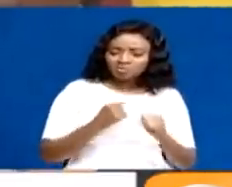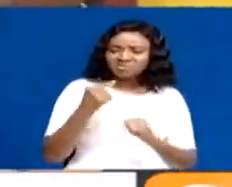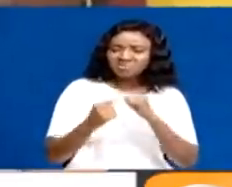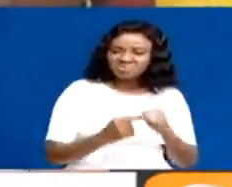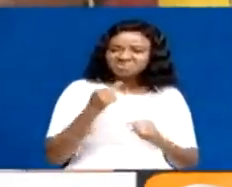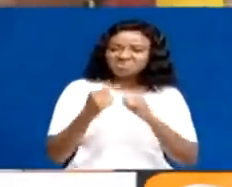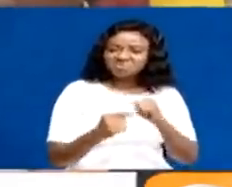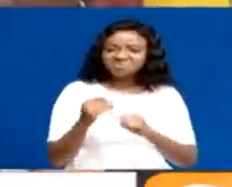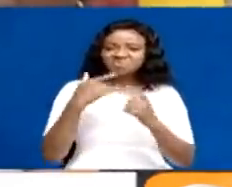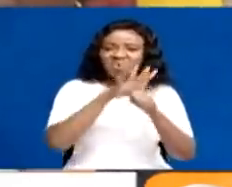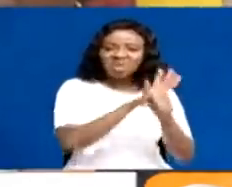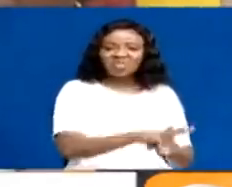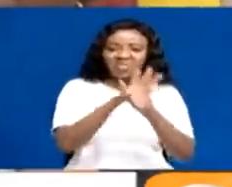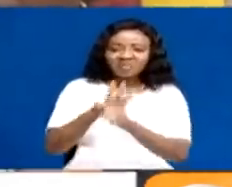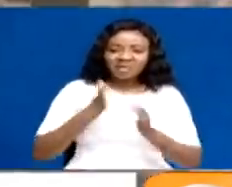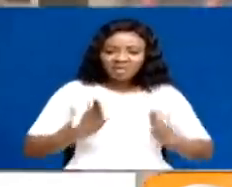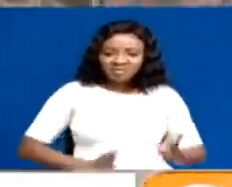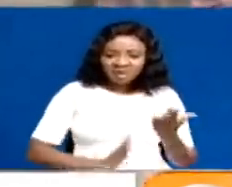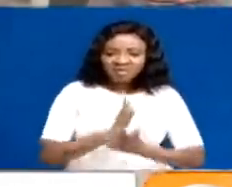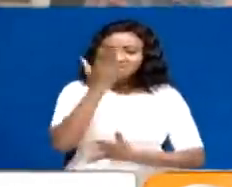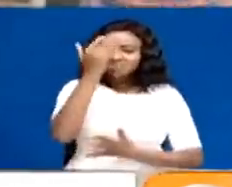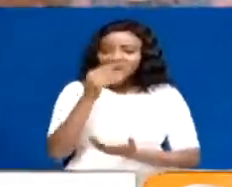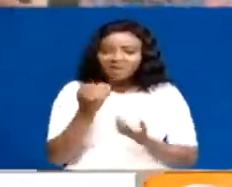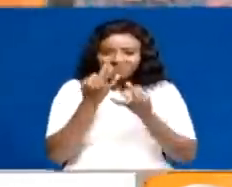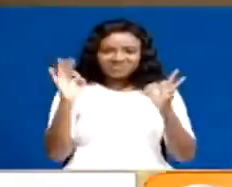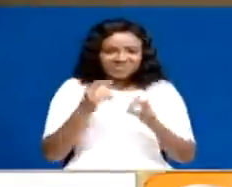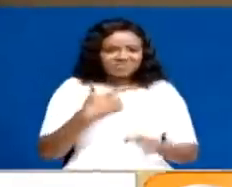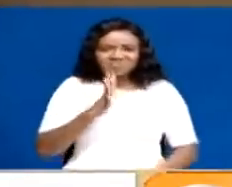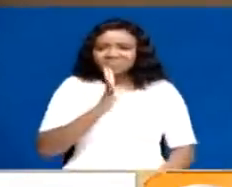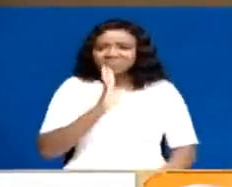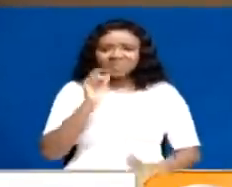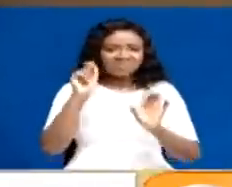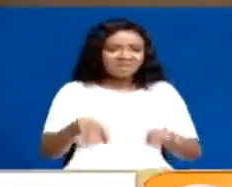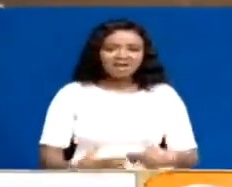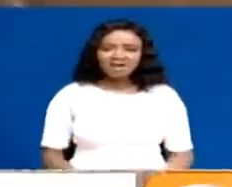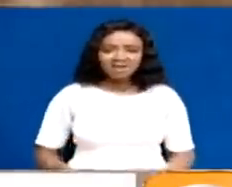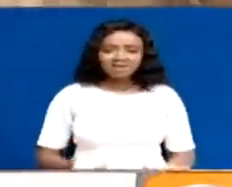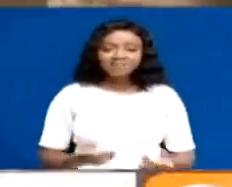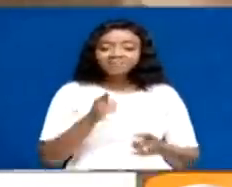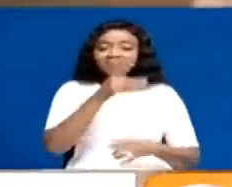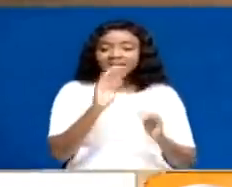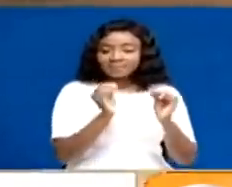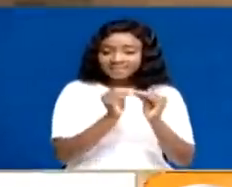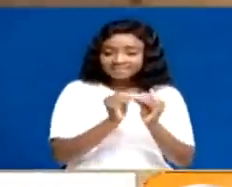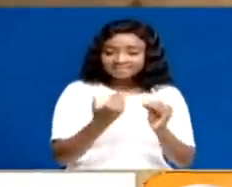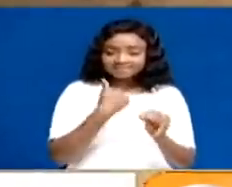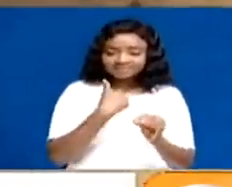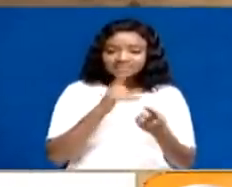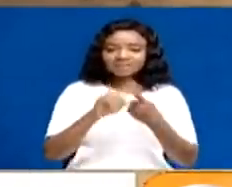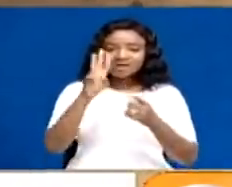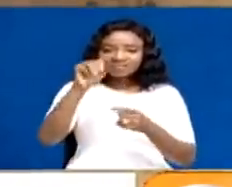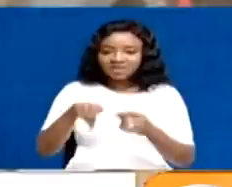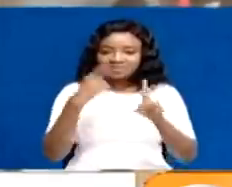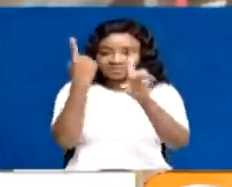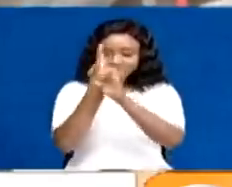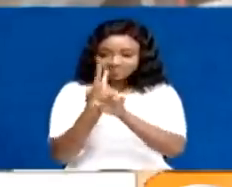abusing human rights. Freedom of expression. Mkutano huo uliokuwa na wabunge Rigathi Gachagua, Kimani